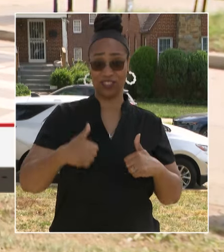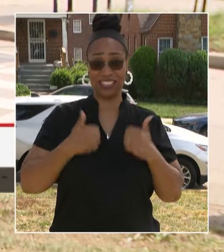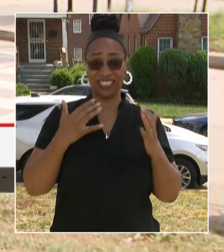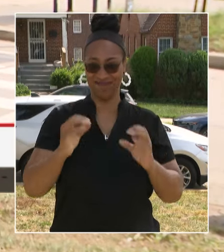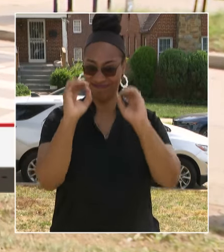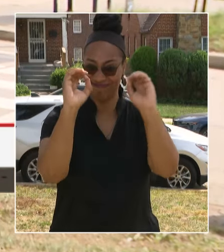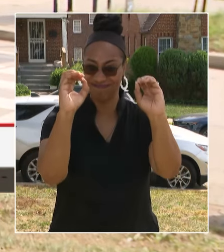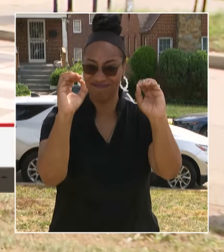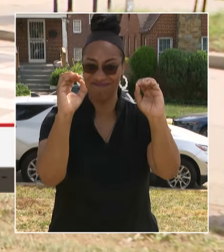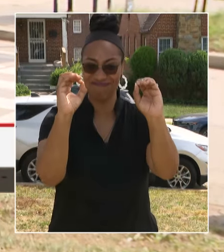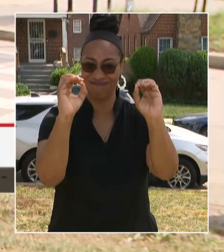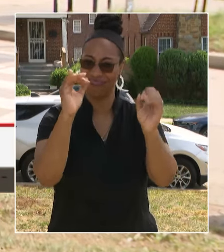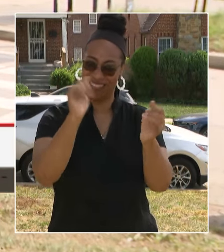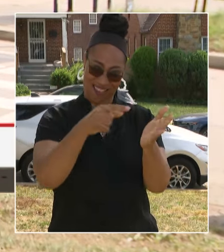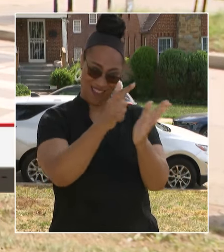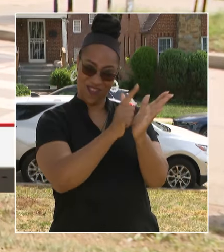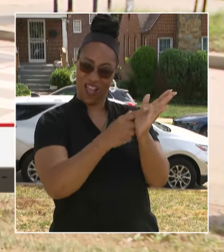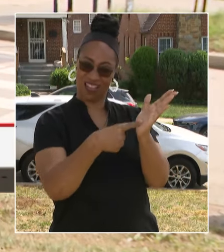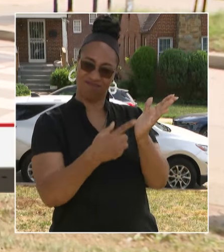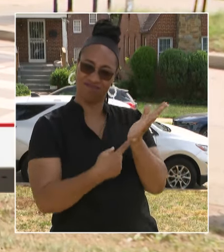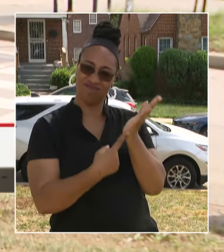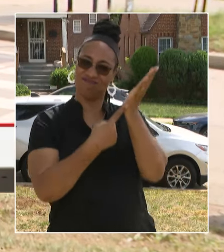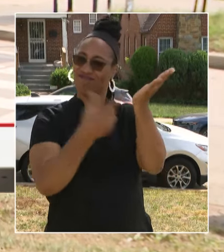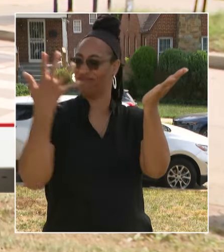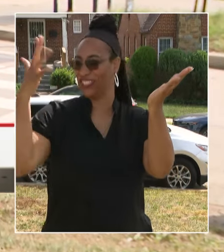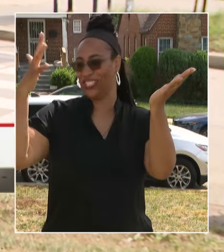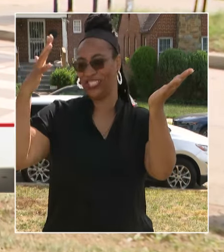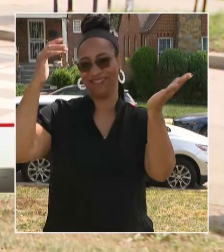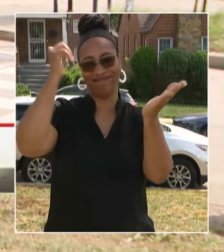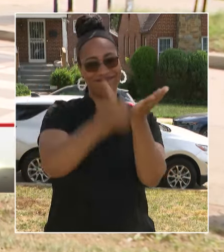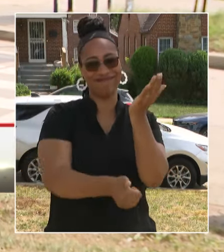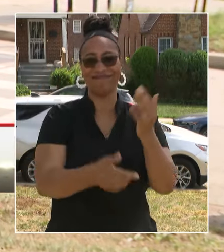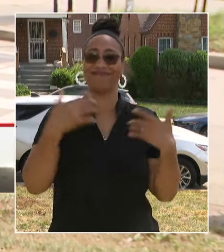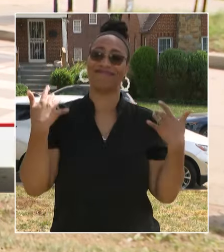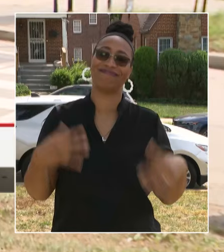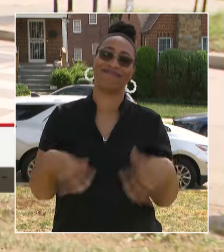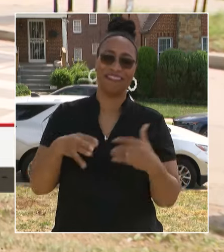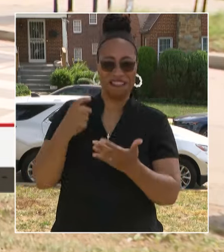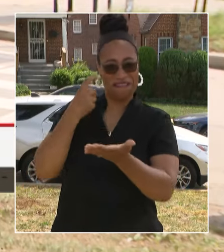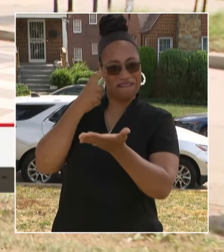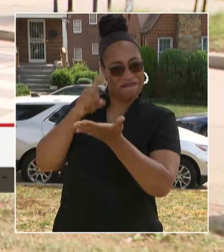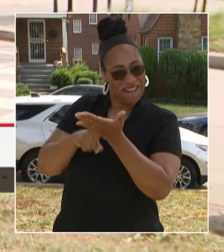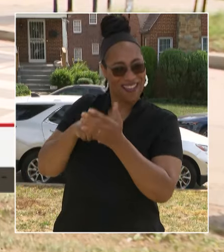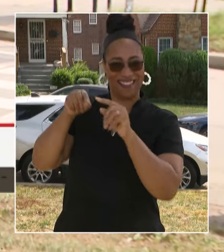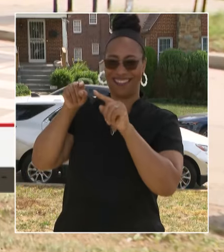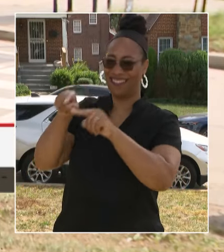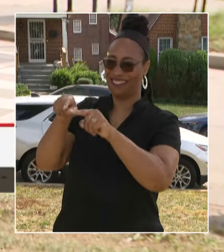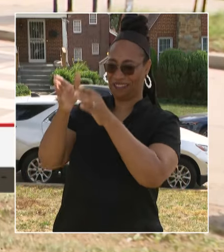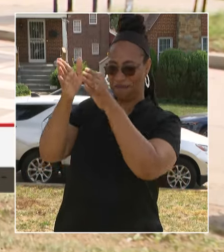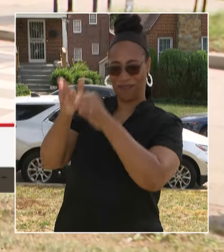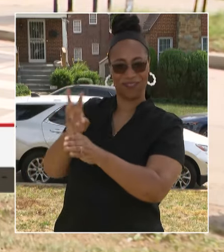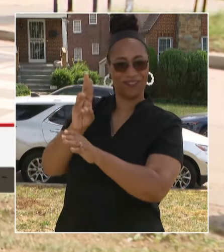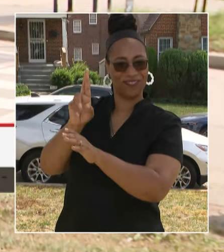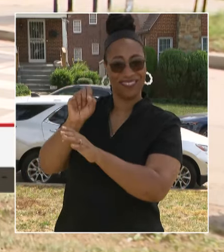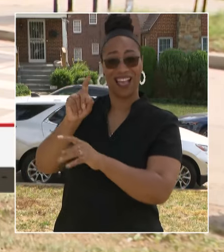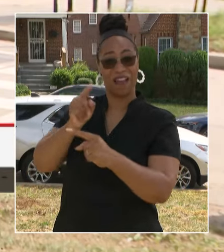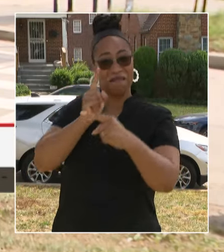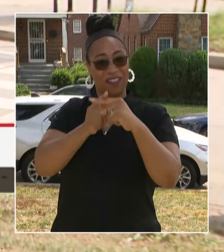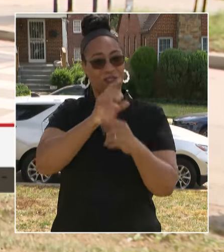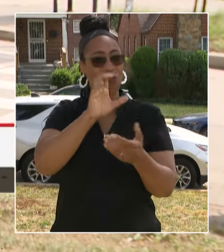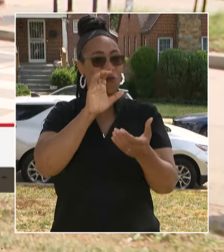memorialize him, and not only him, but also his wife, Dolores. She was also an educator. It's been